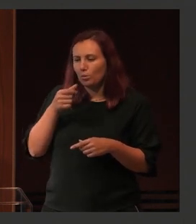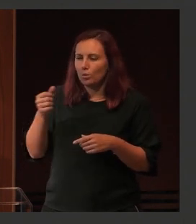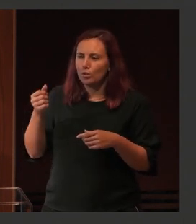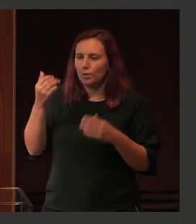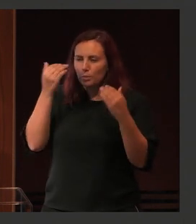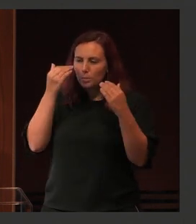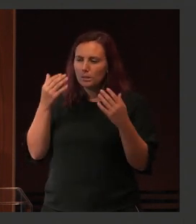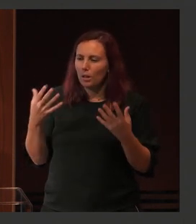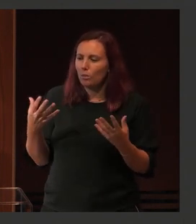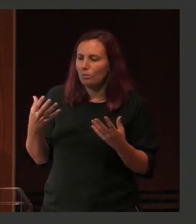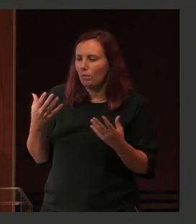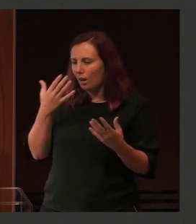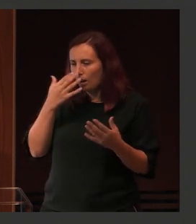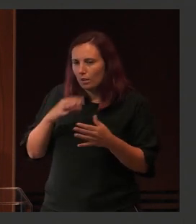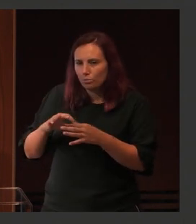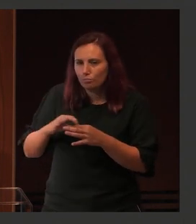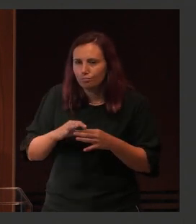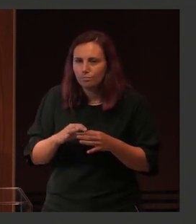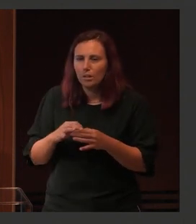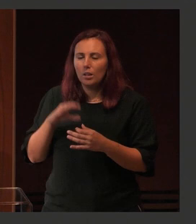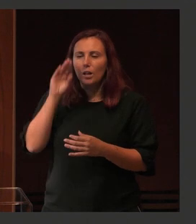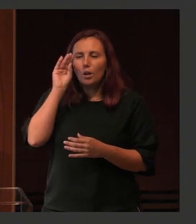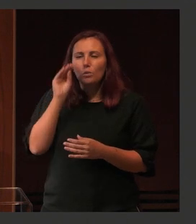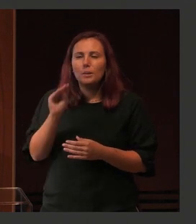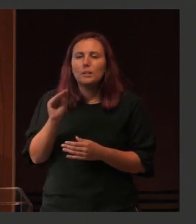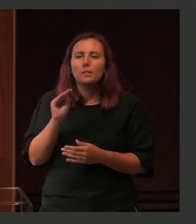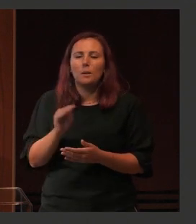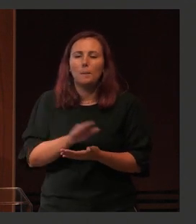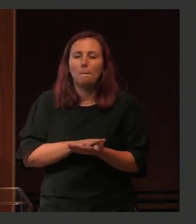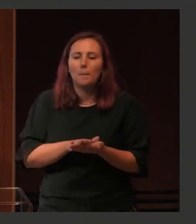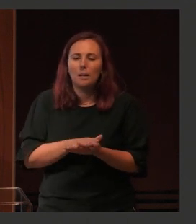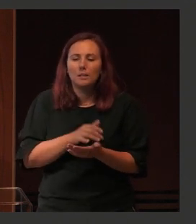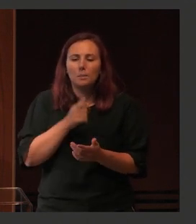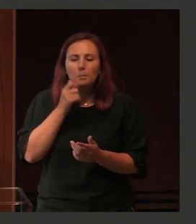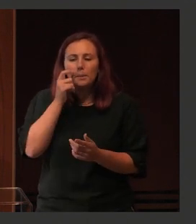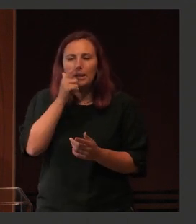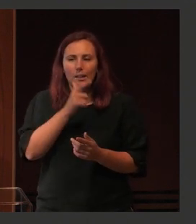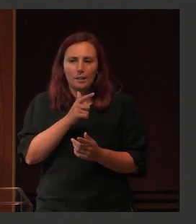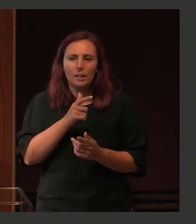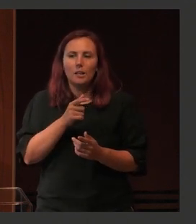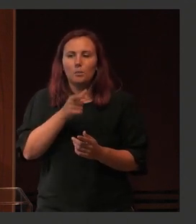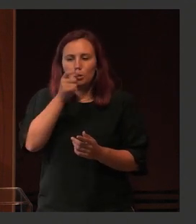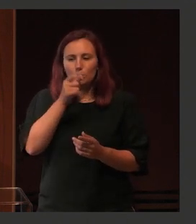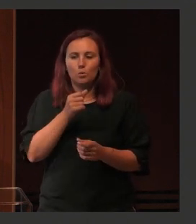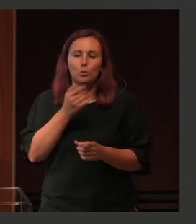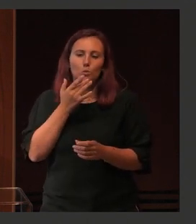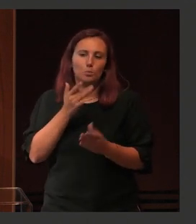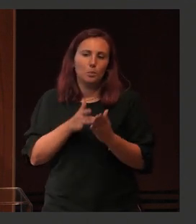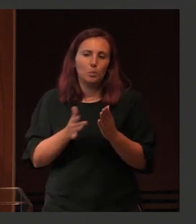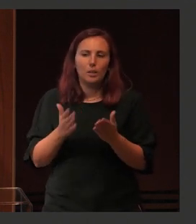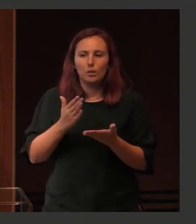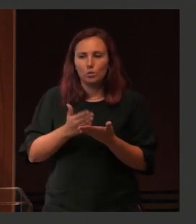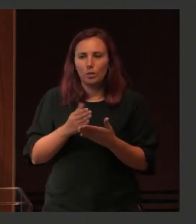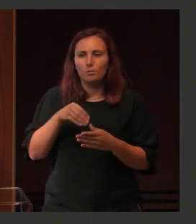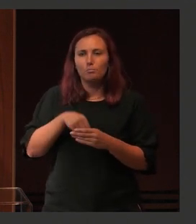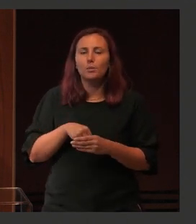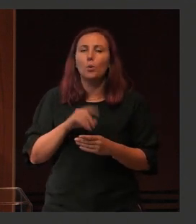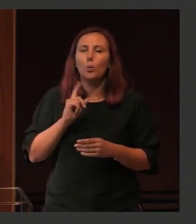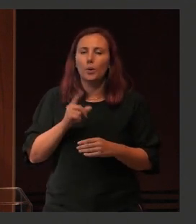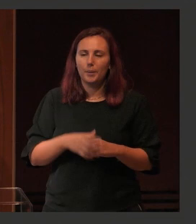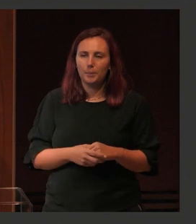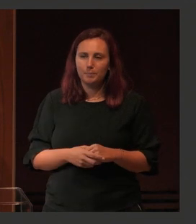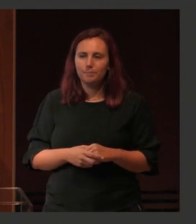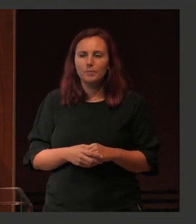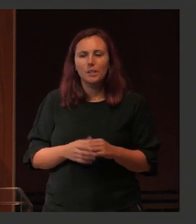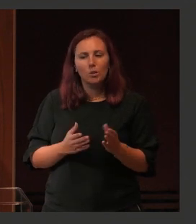So basic recommendations for school librarians are: stay curious all your life and be